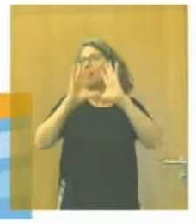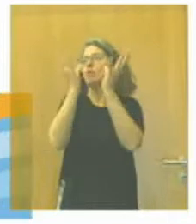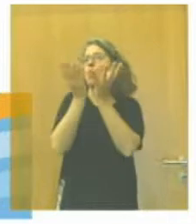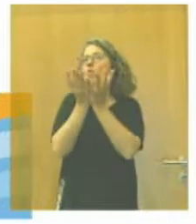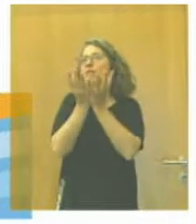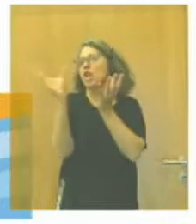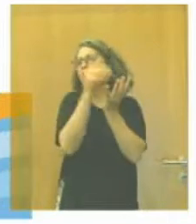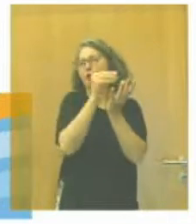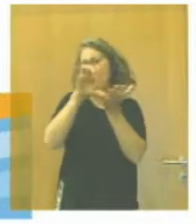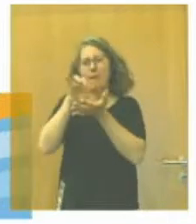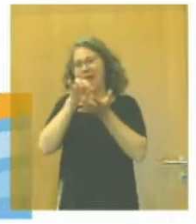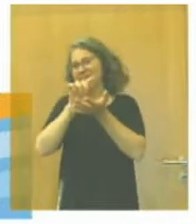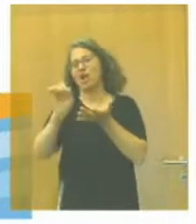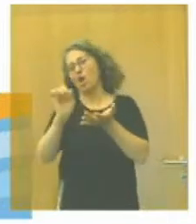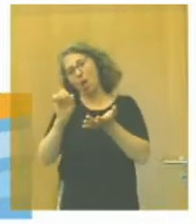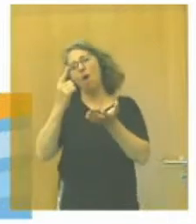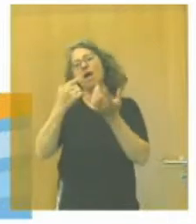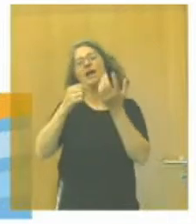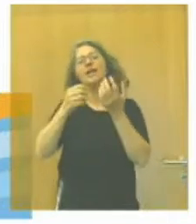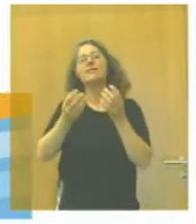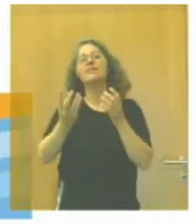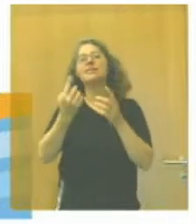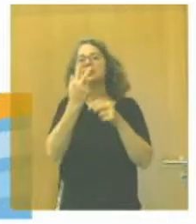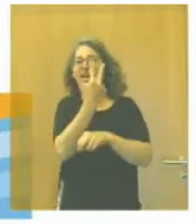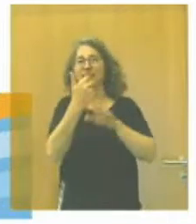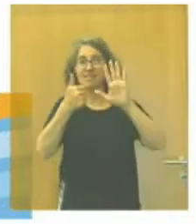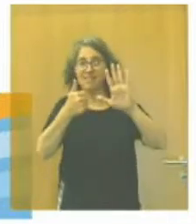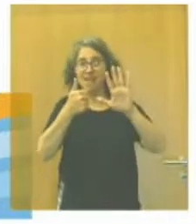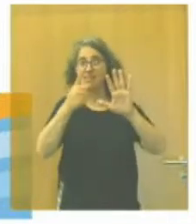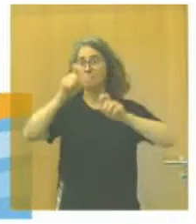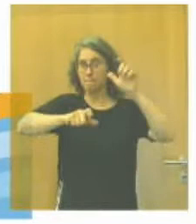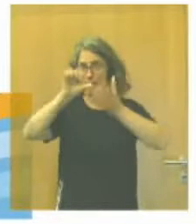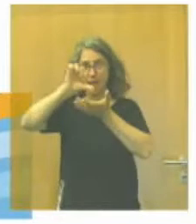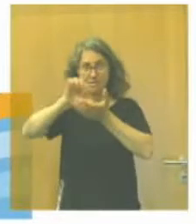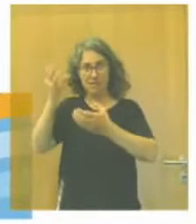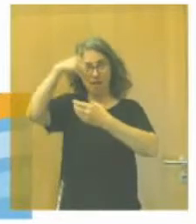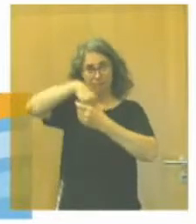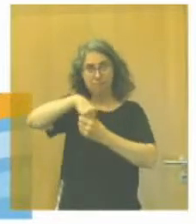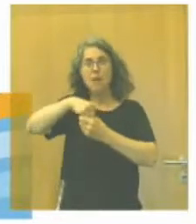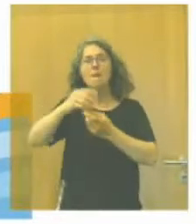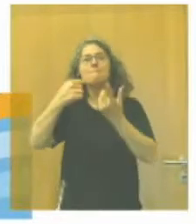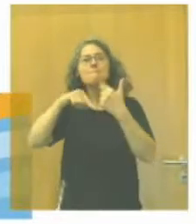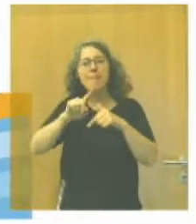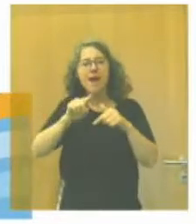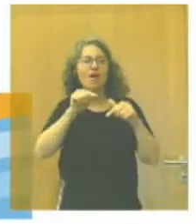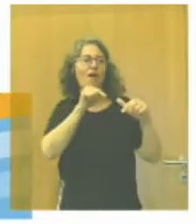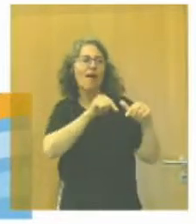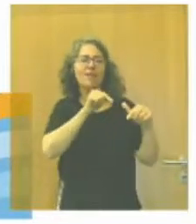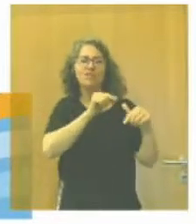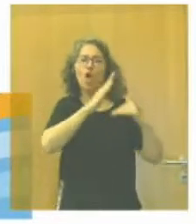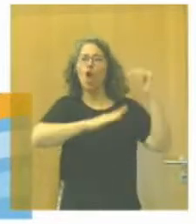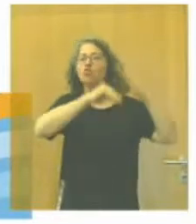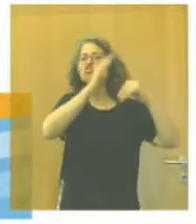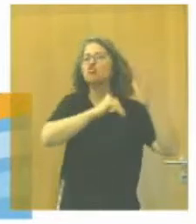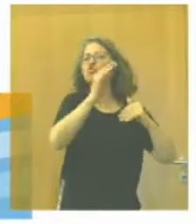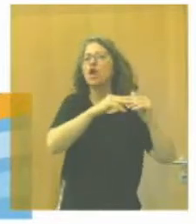only 36 countries, but together they comprise 80% of the health burden of the conditions that